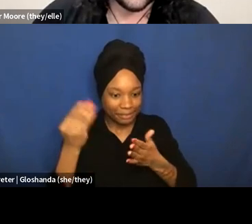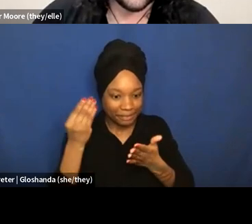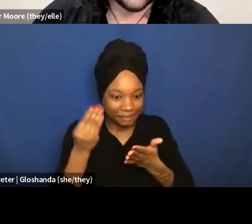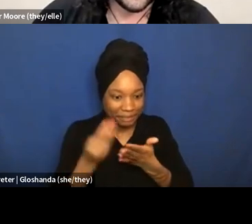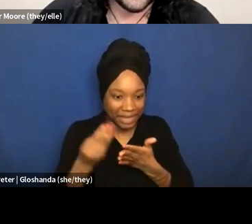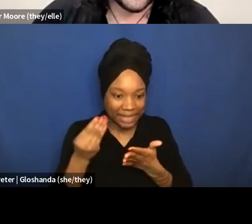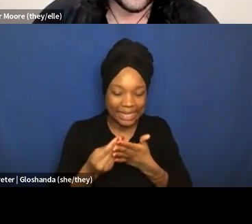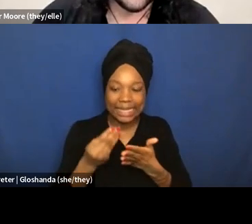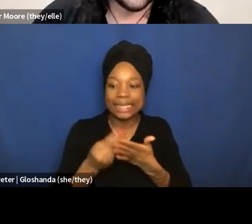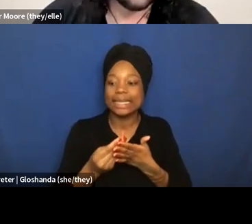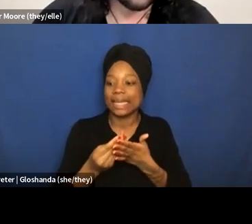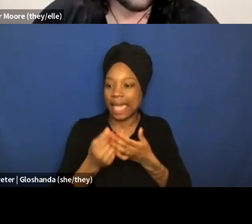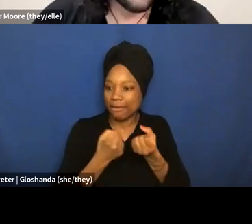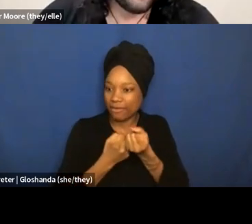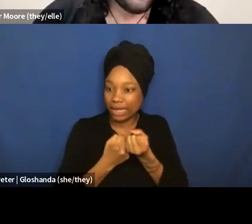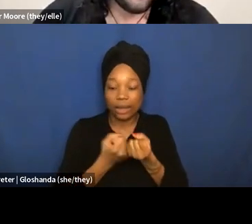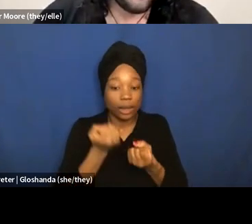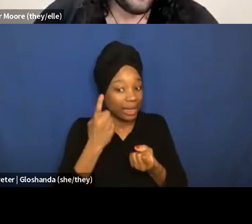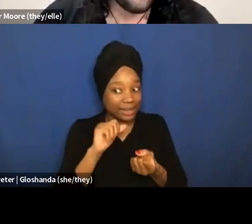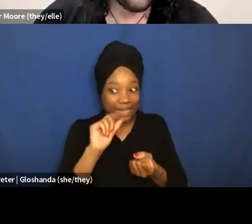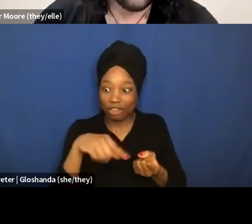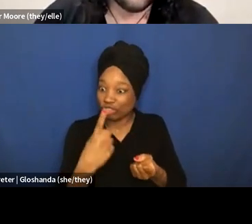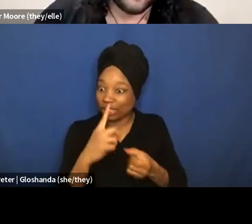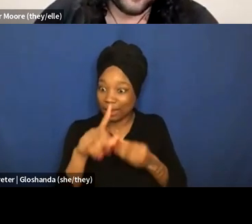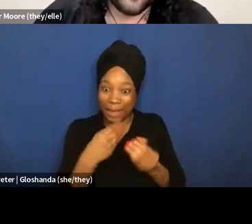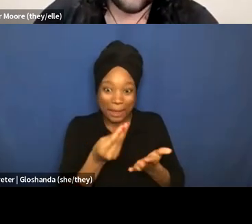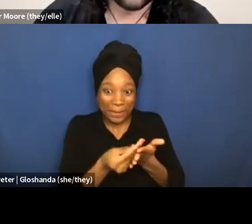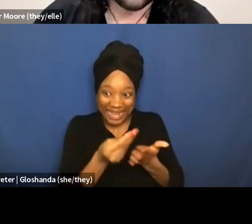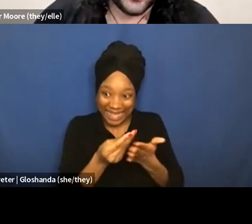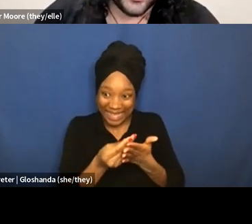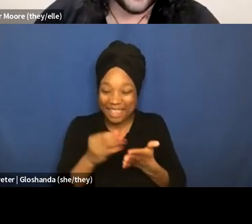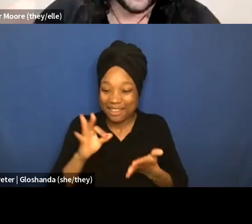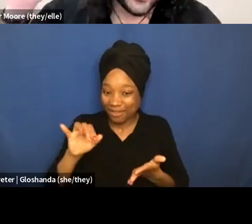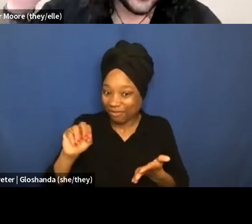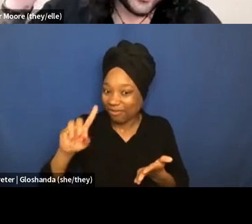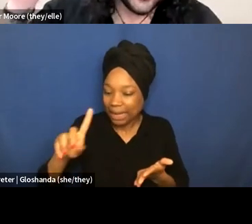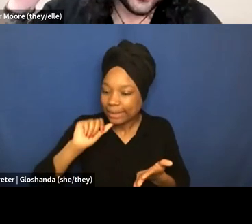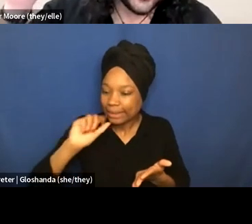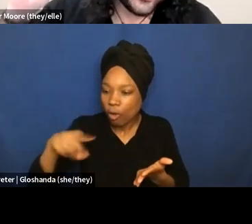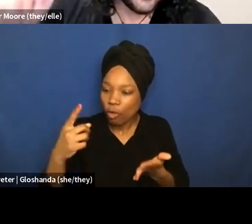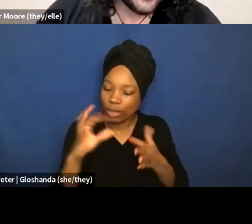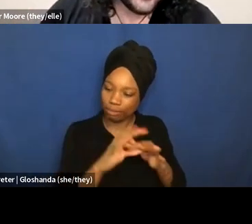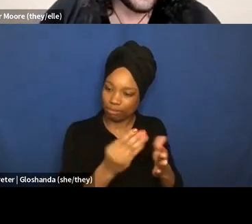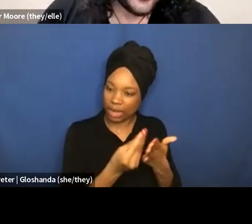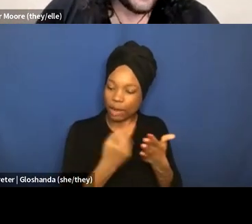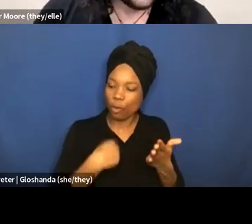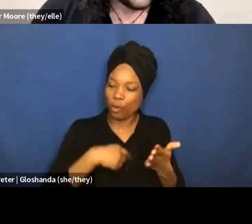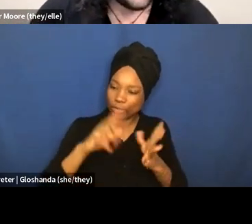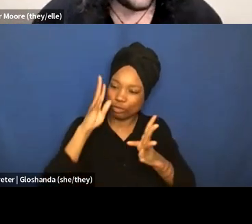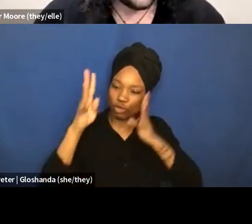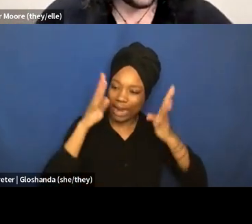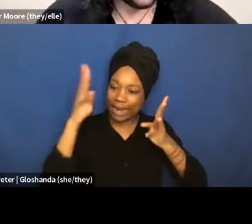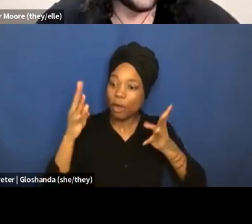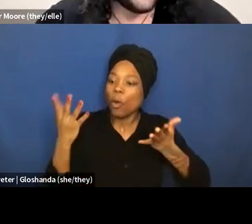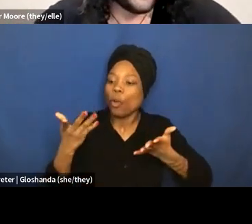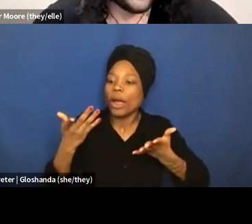this? Funding is not just about money. So we have to think creatively in terms of what the things are that we are actually trying to get with the